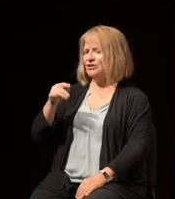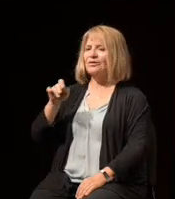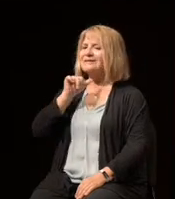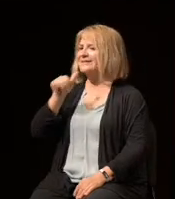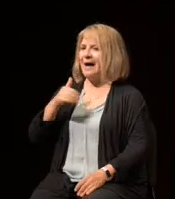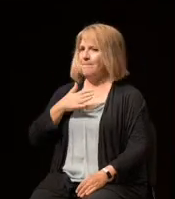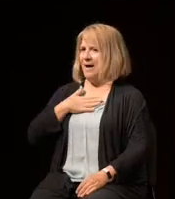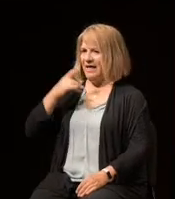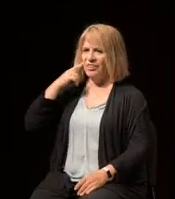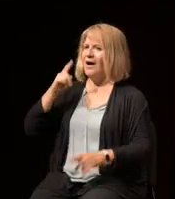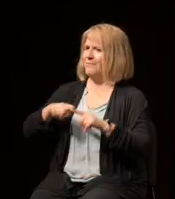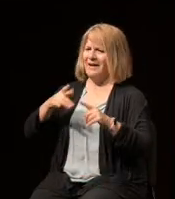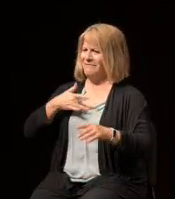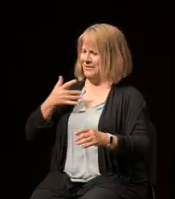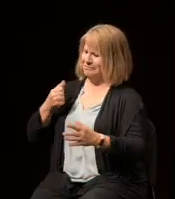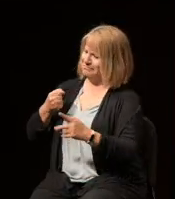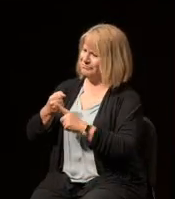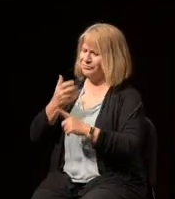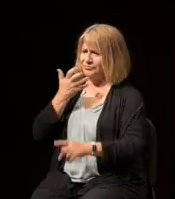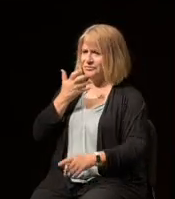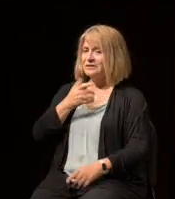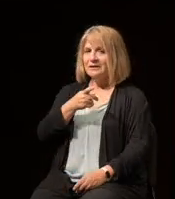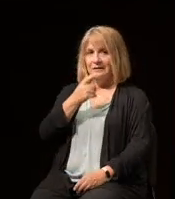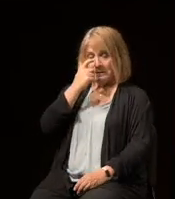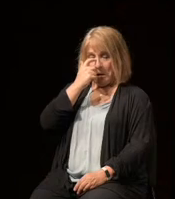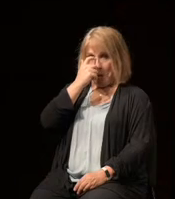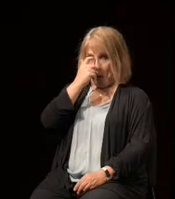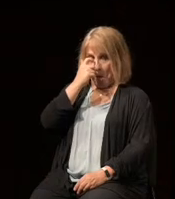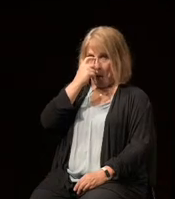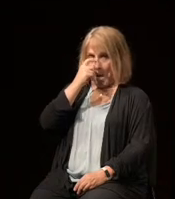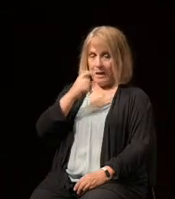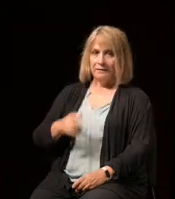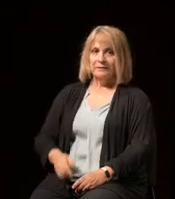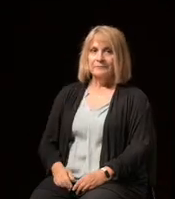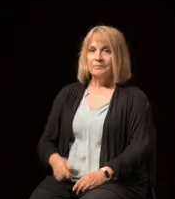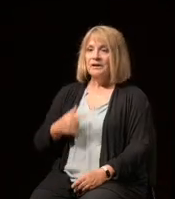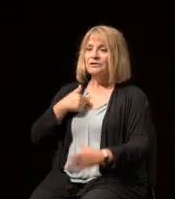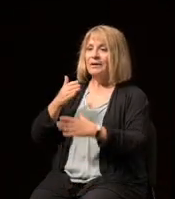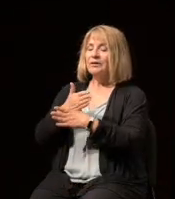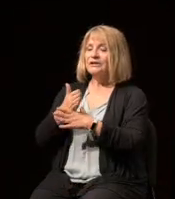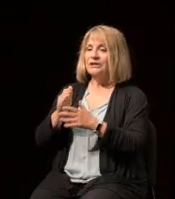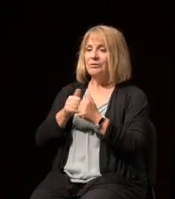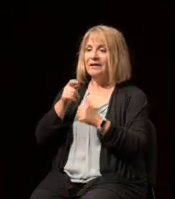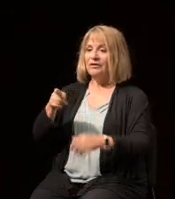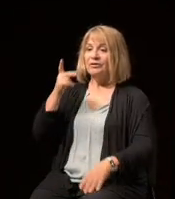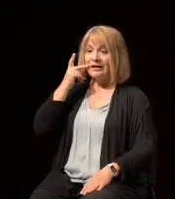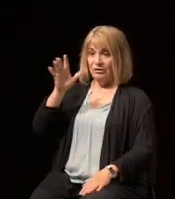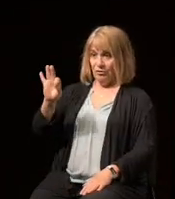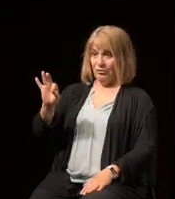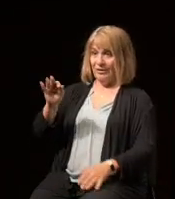impactful. And so I'm gonna share with you that you're looking at